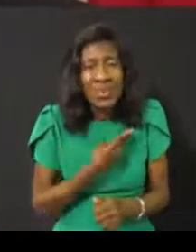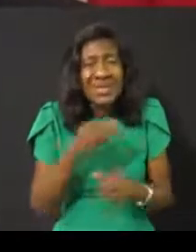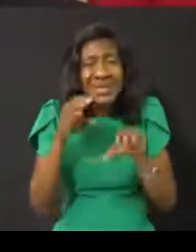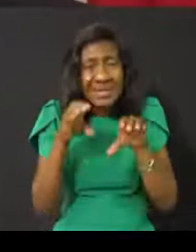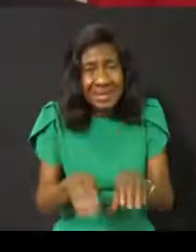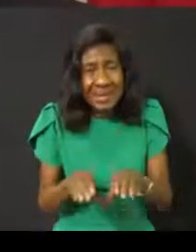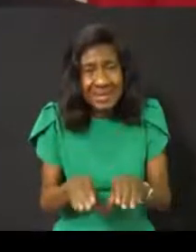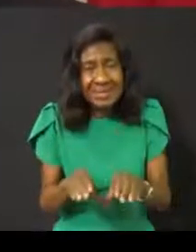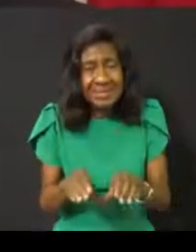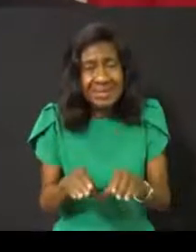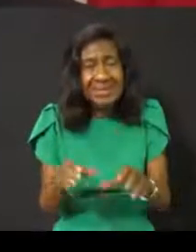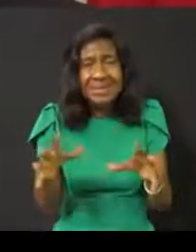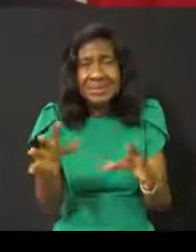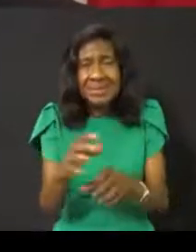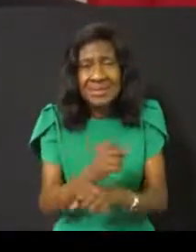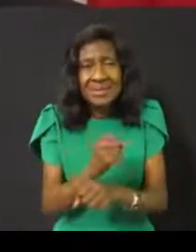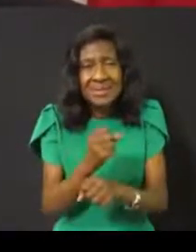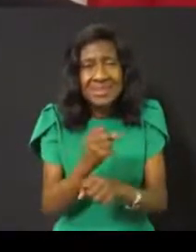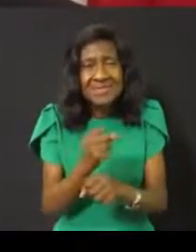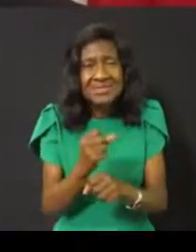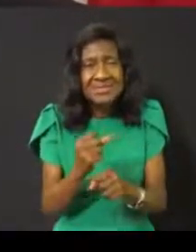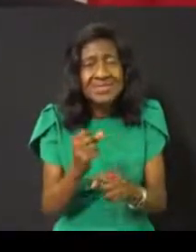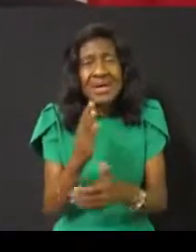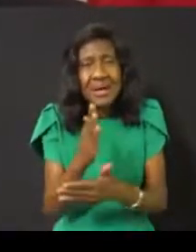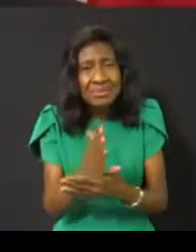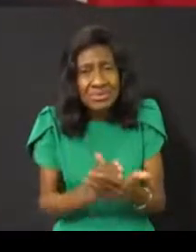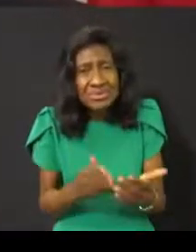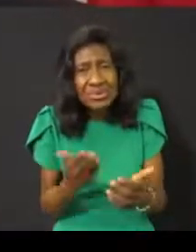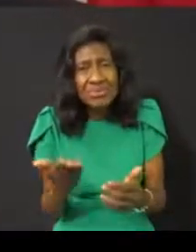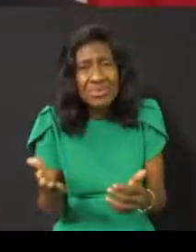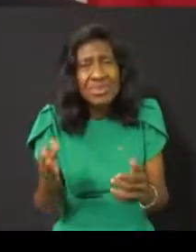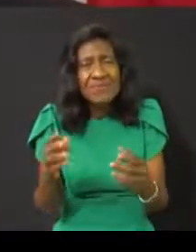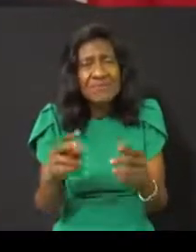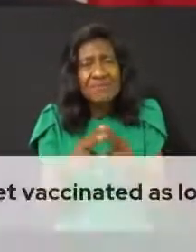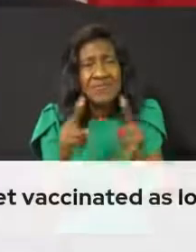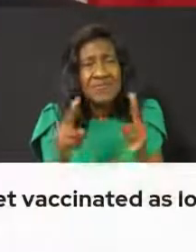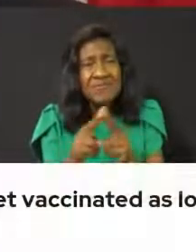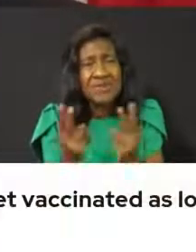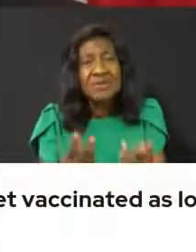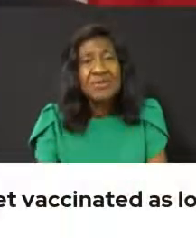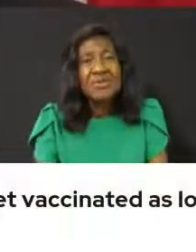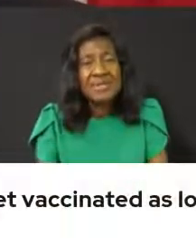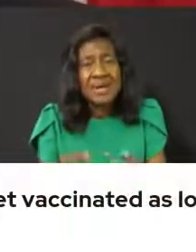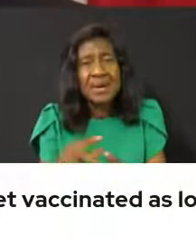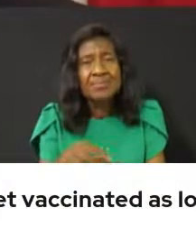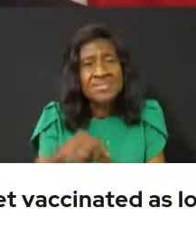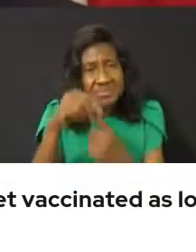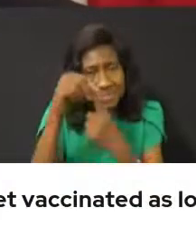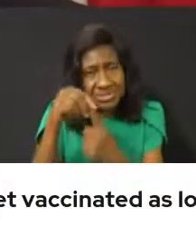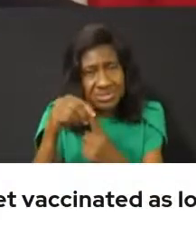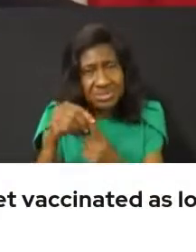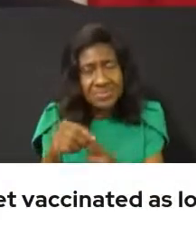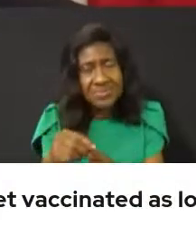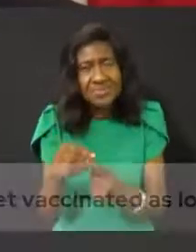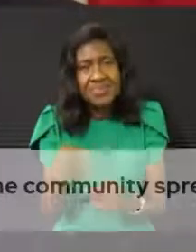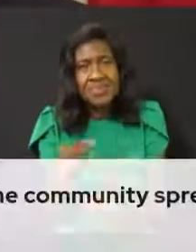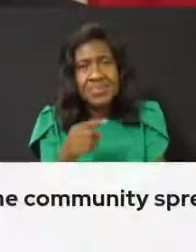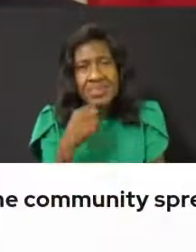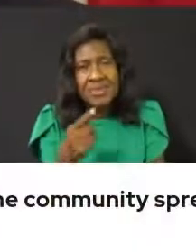we can achieve something very special. So I want to give a very high-level view